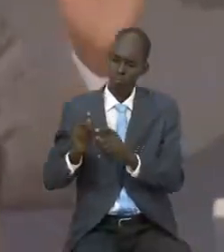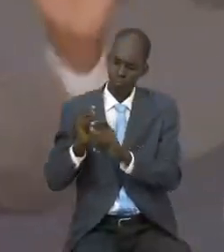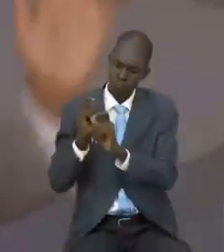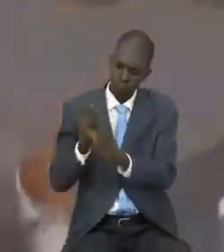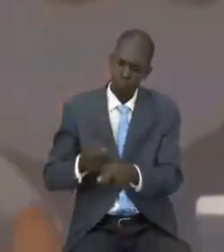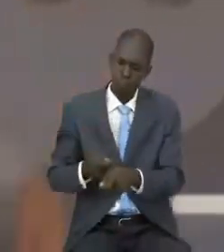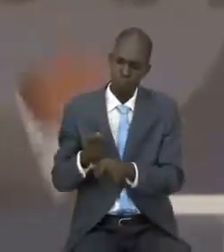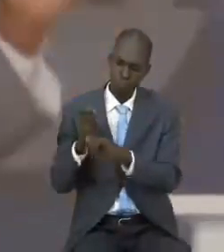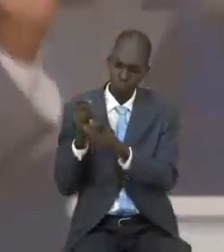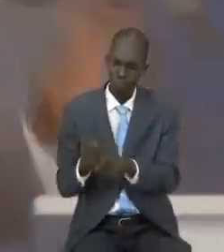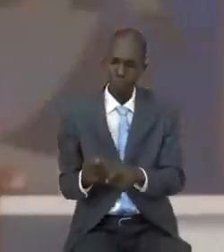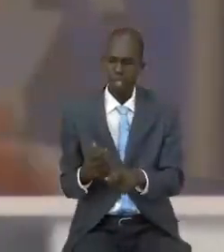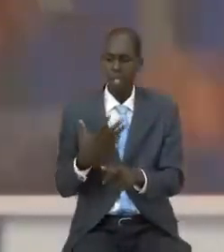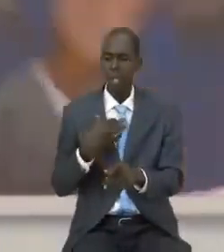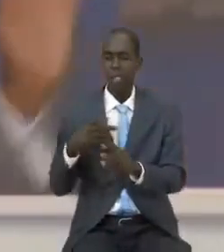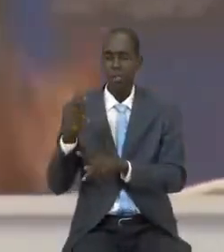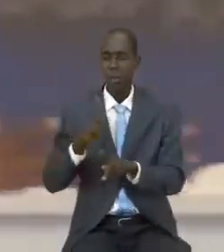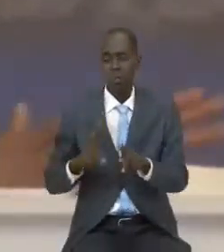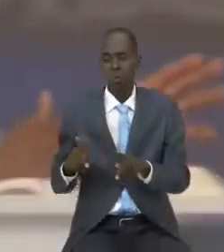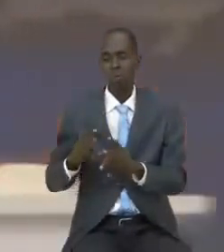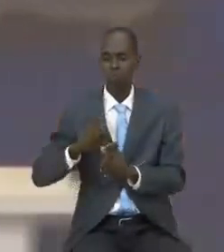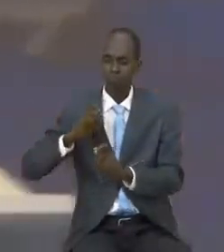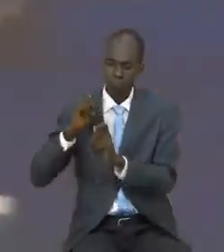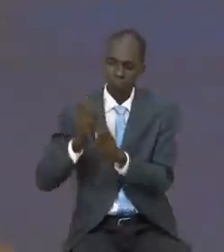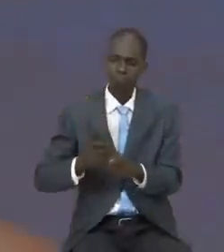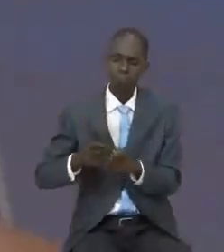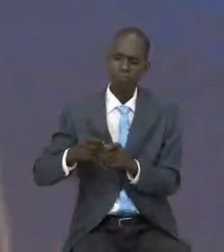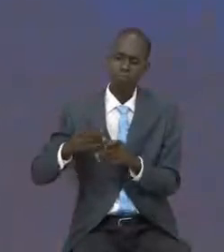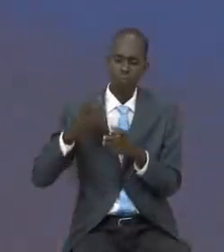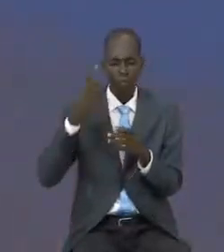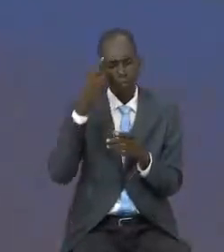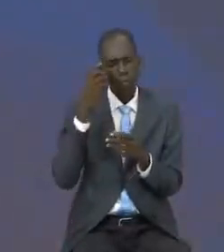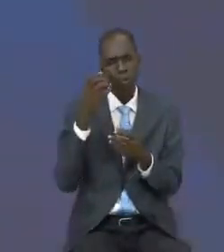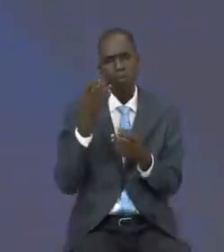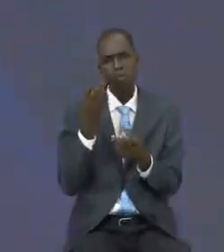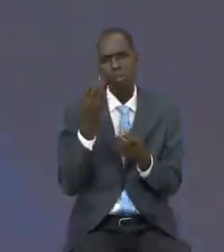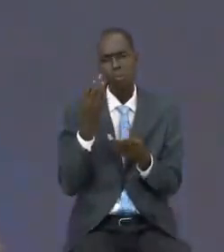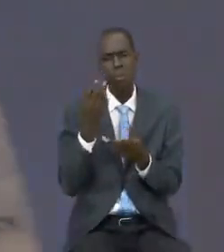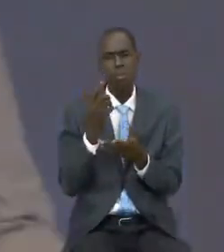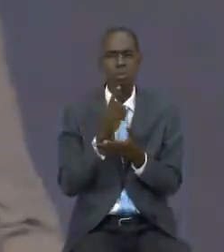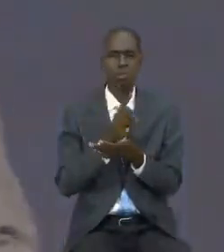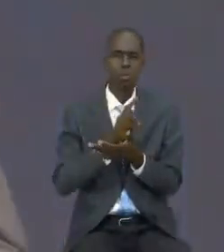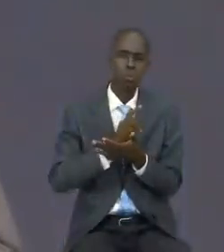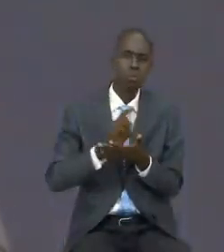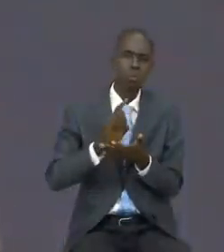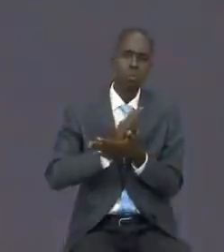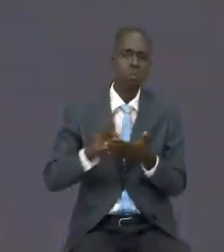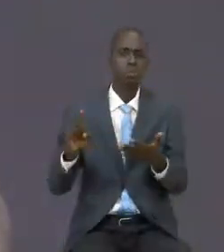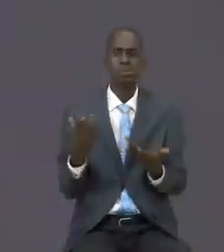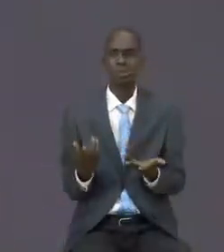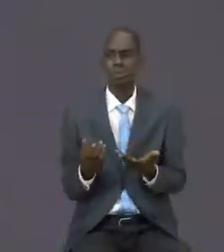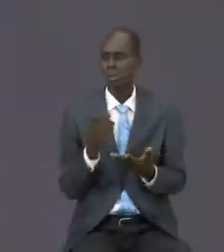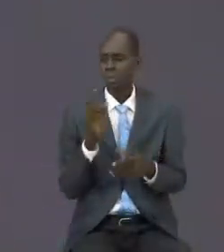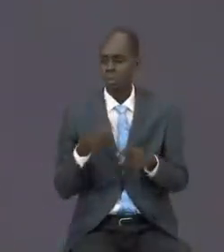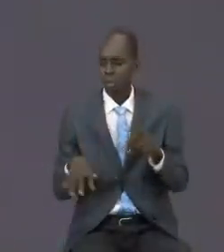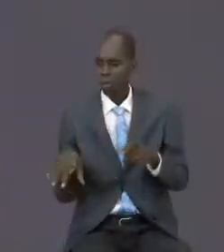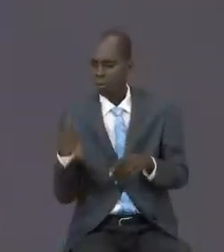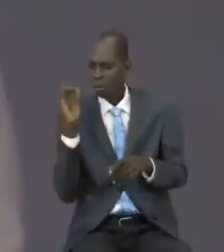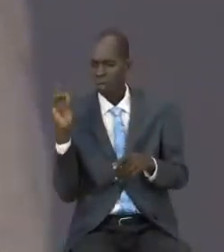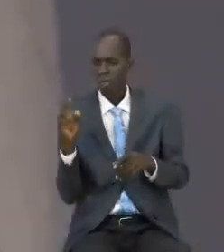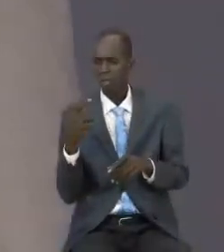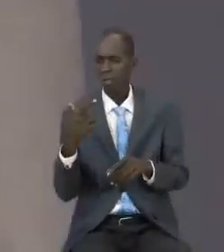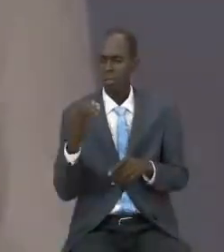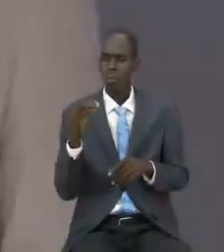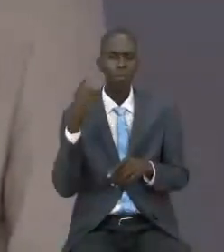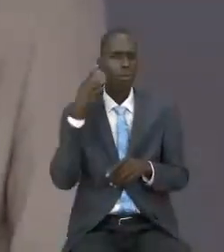after they have dug and dug and dug for a number of weeks. They didn't strike gold. And so that